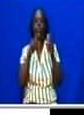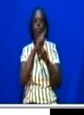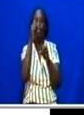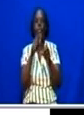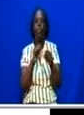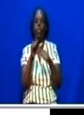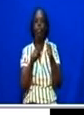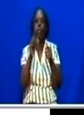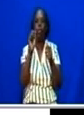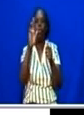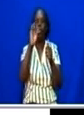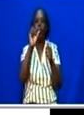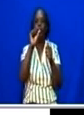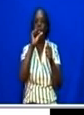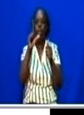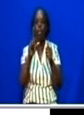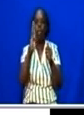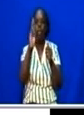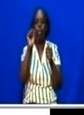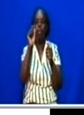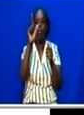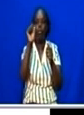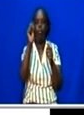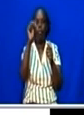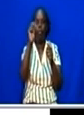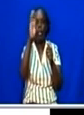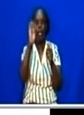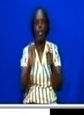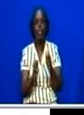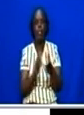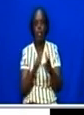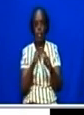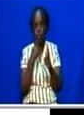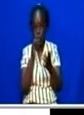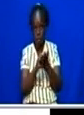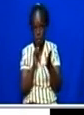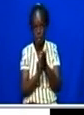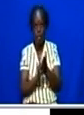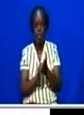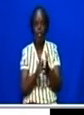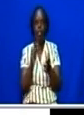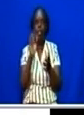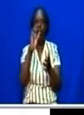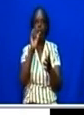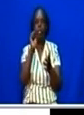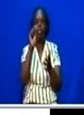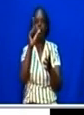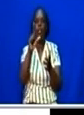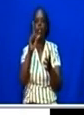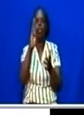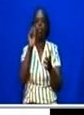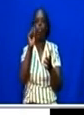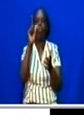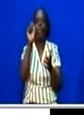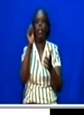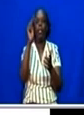on the trial balance. Then we refresh and say a trial balance refers to